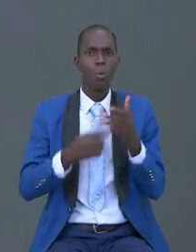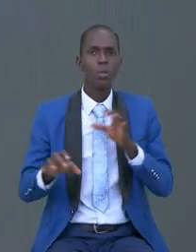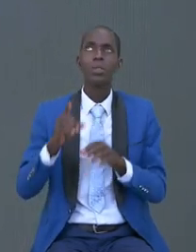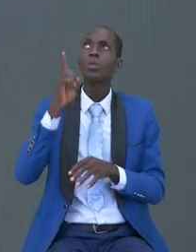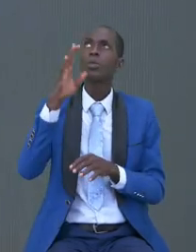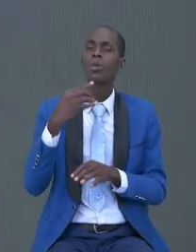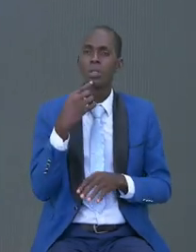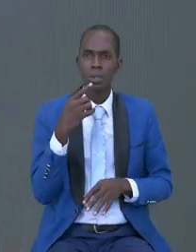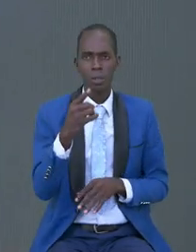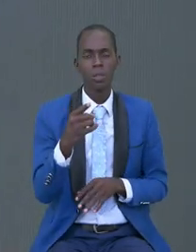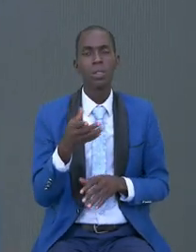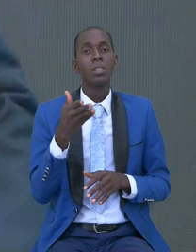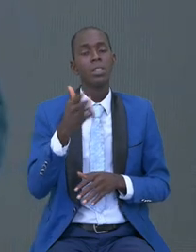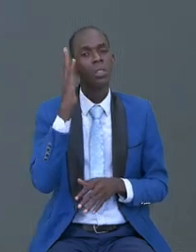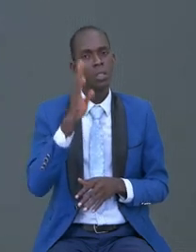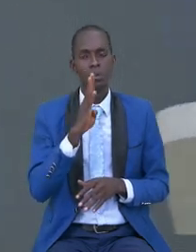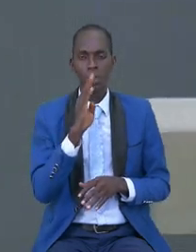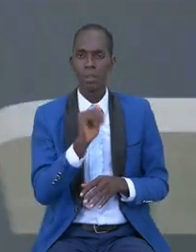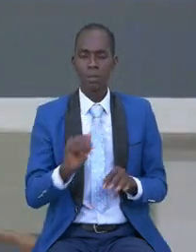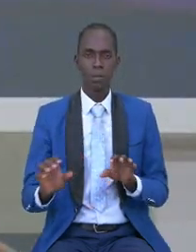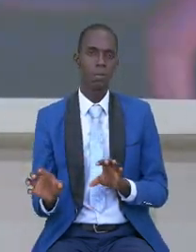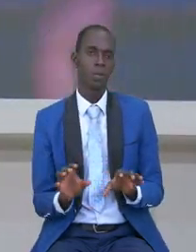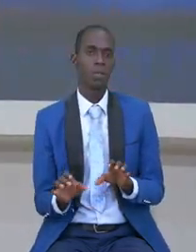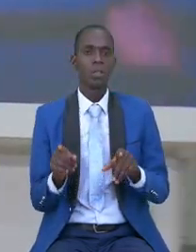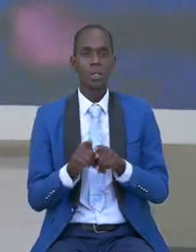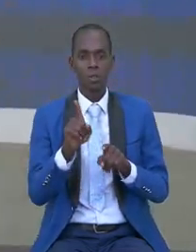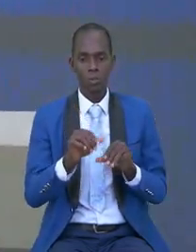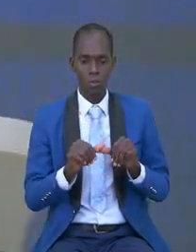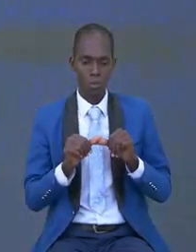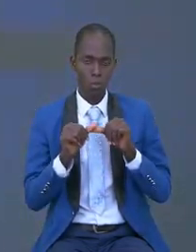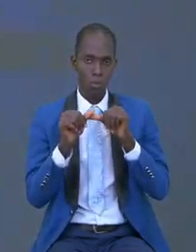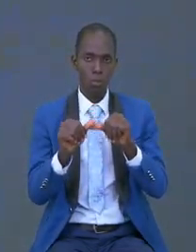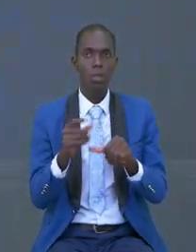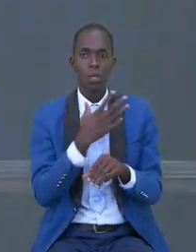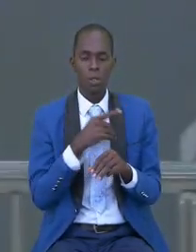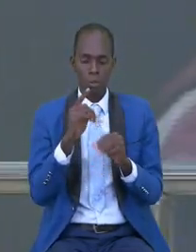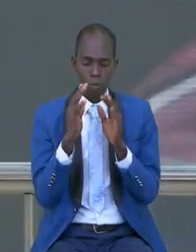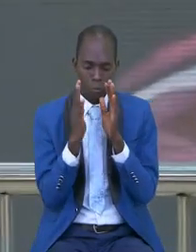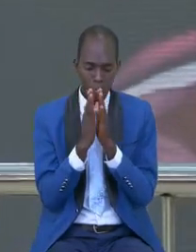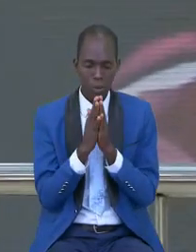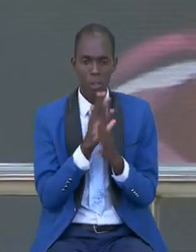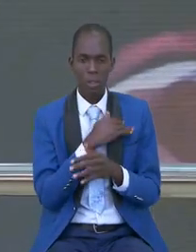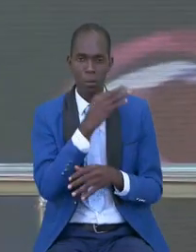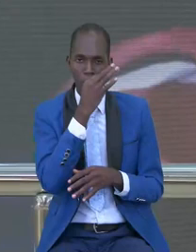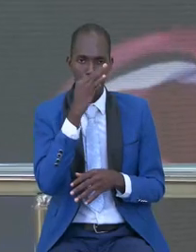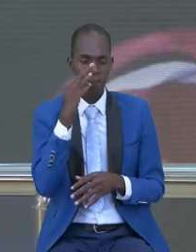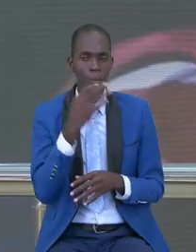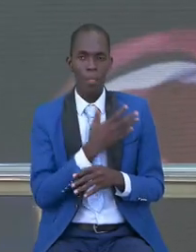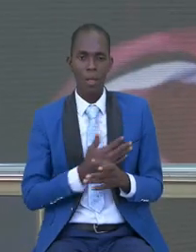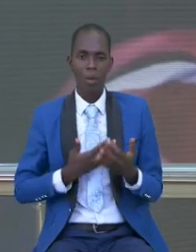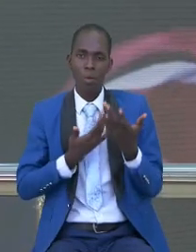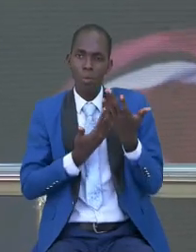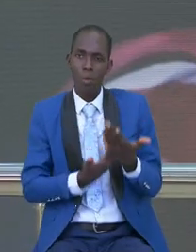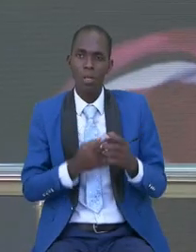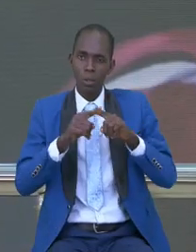There shall be a performance. As you have been going on and you preached and you fasted and you waited upon the Lord, did